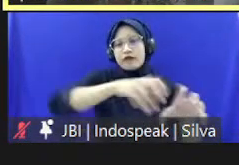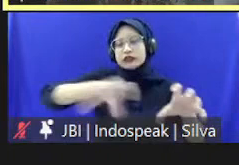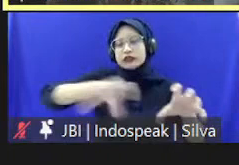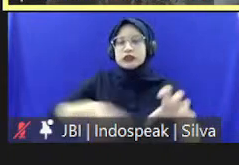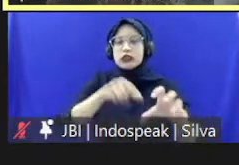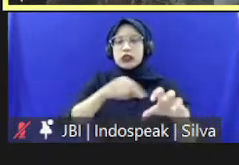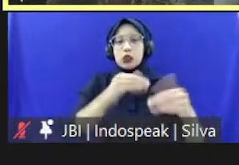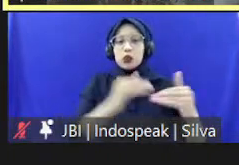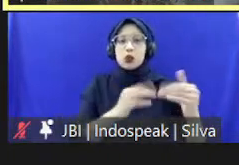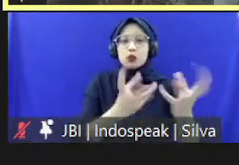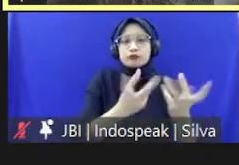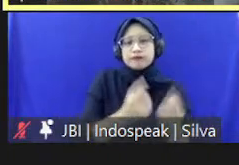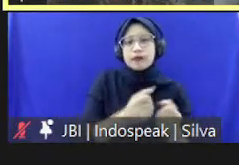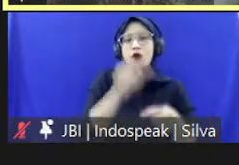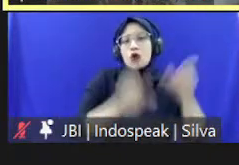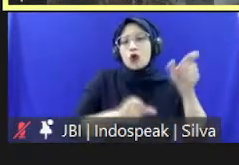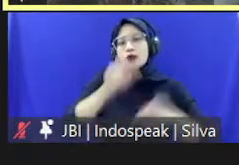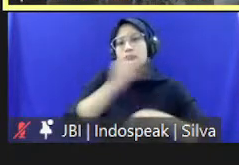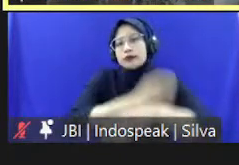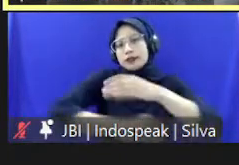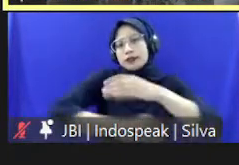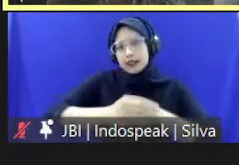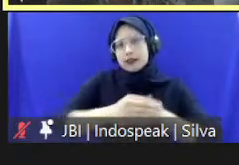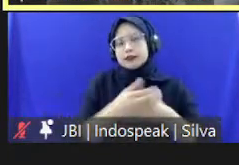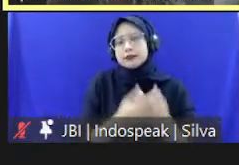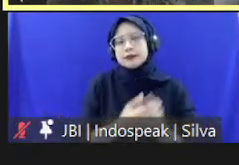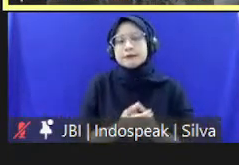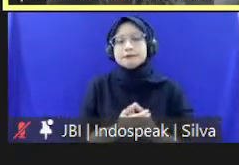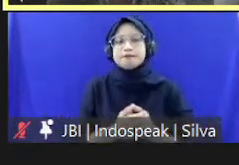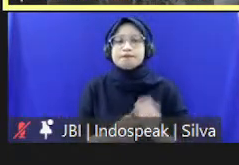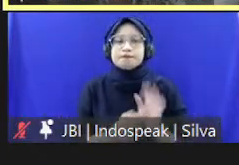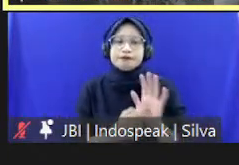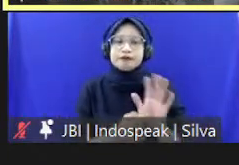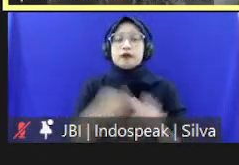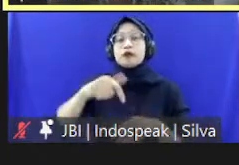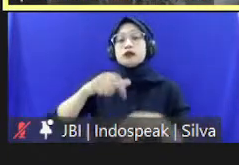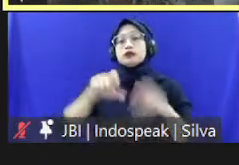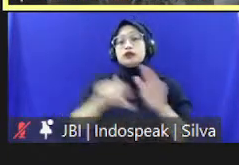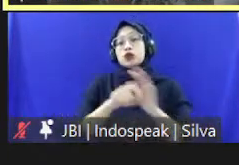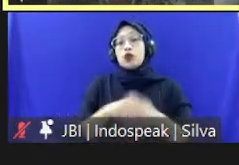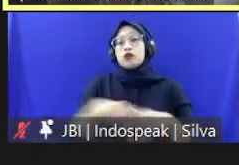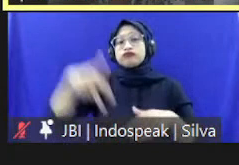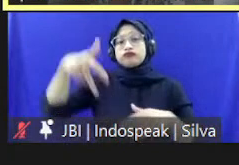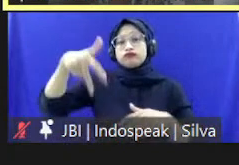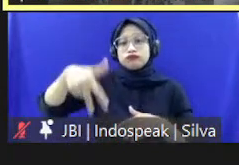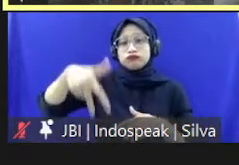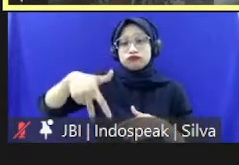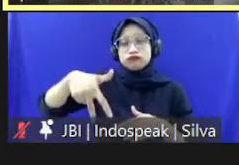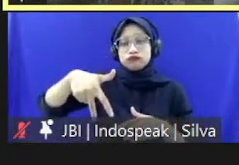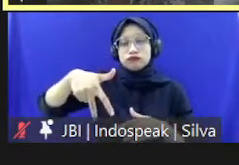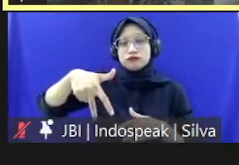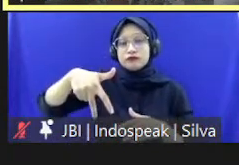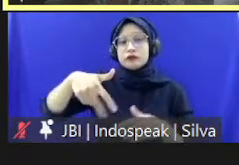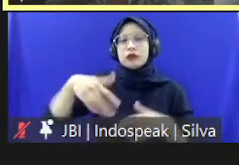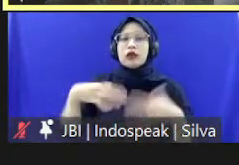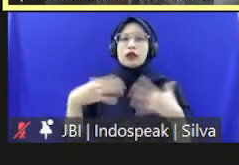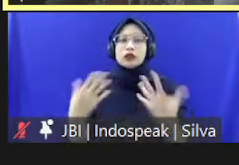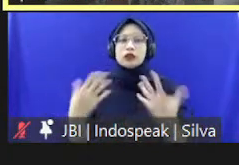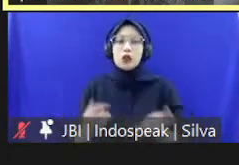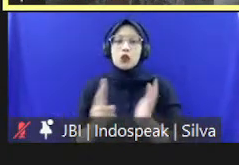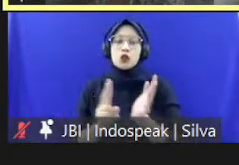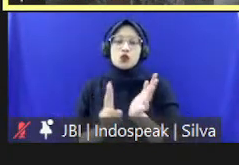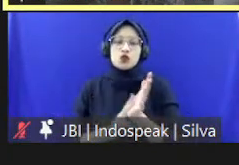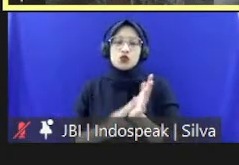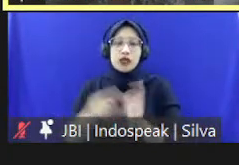see is that there is a higher proportion in the Sulawesi area, in Nusa Tenggara, and also in